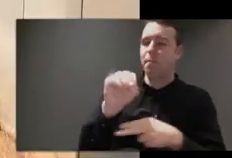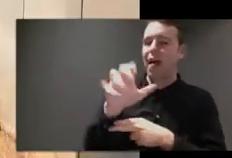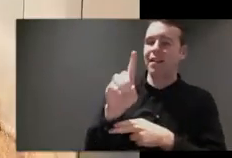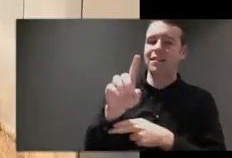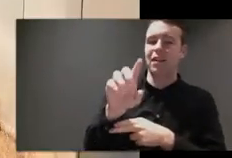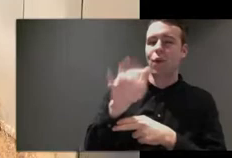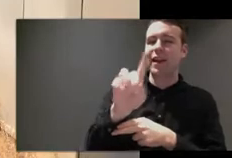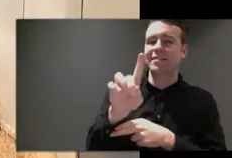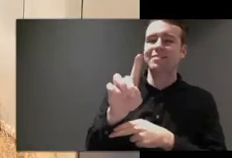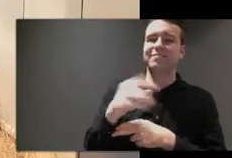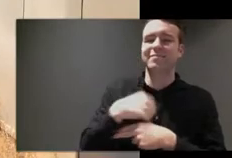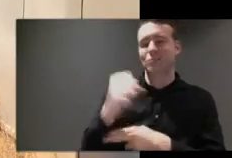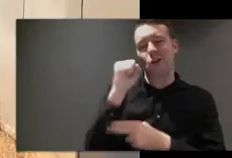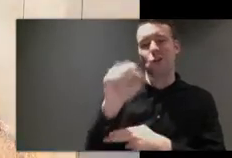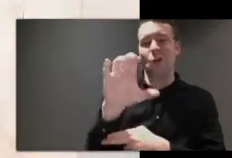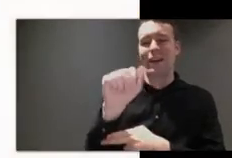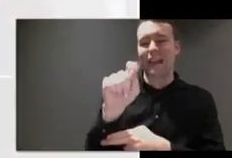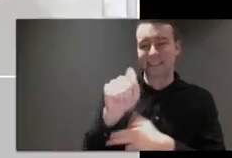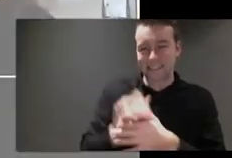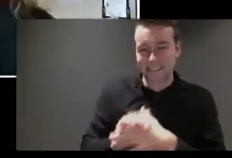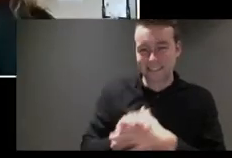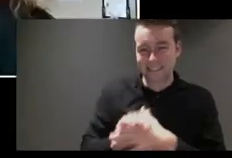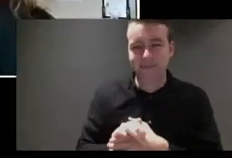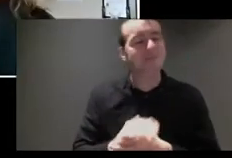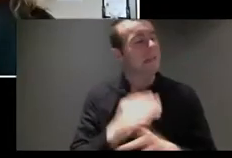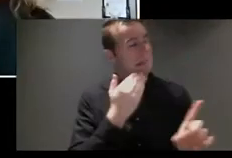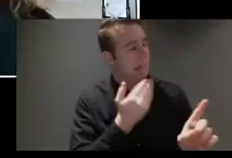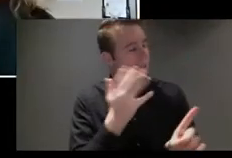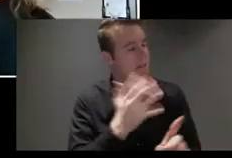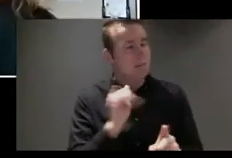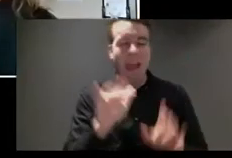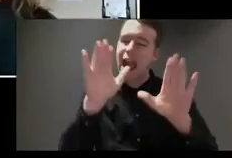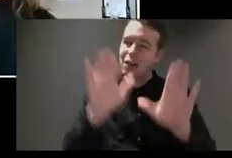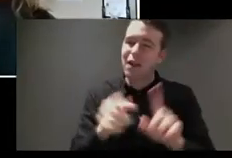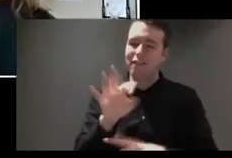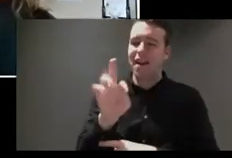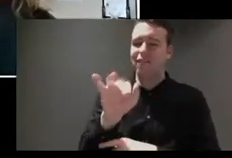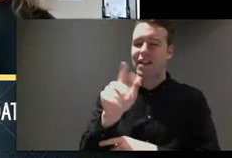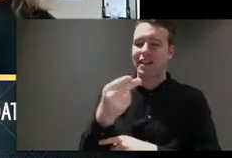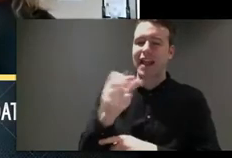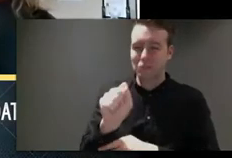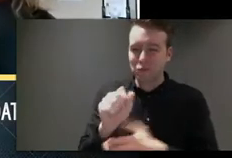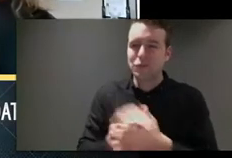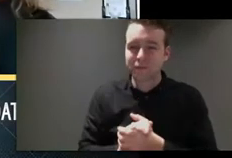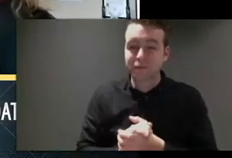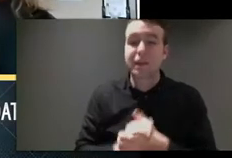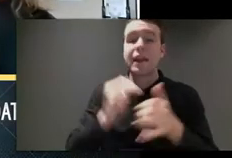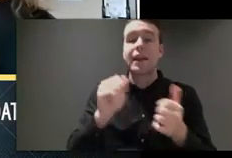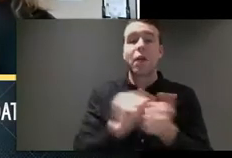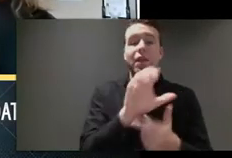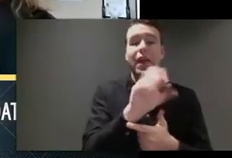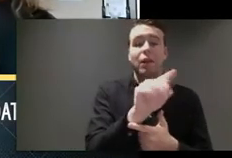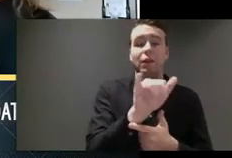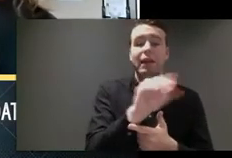Wildcat TV. Go Cats. Thank you. That was a great piece from Franklin High School. Now for the county and